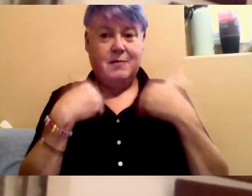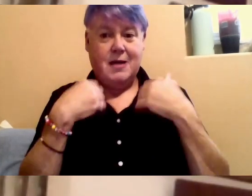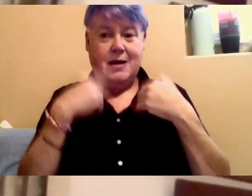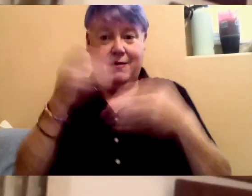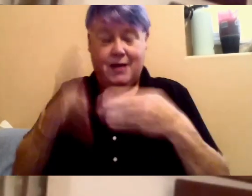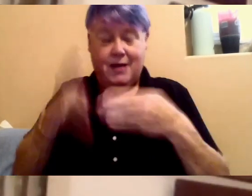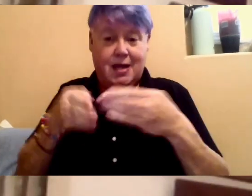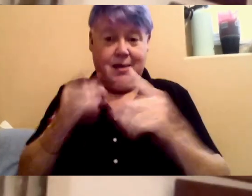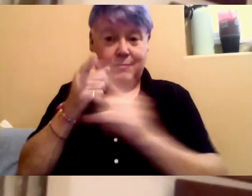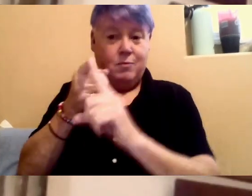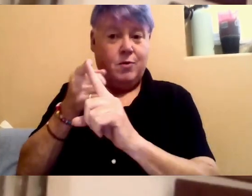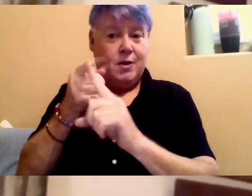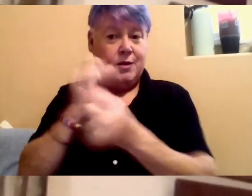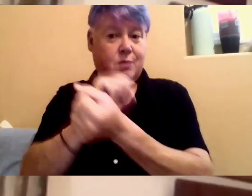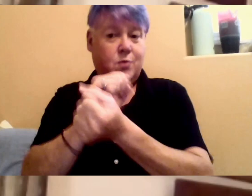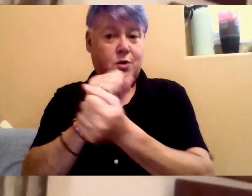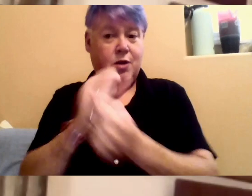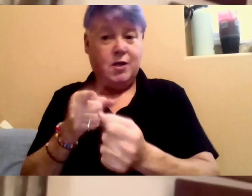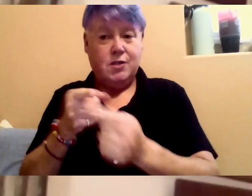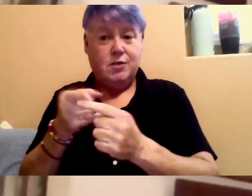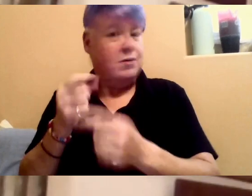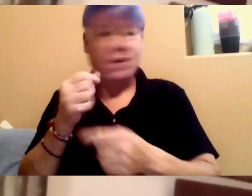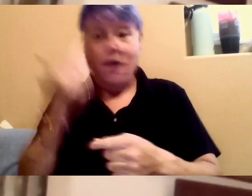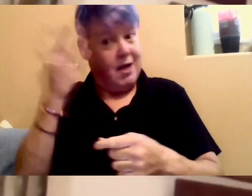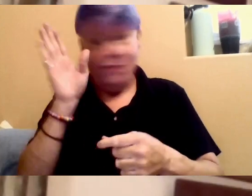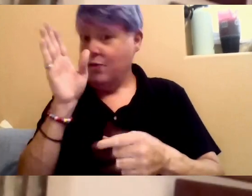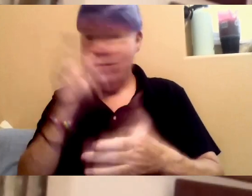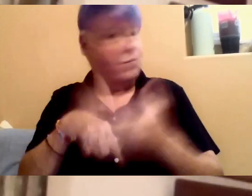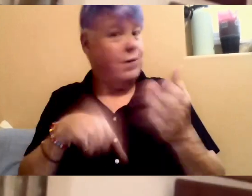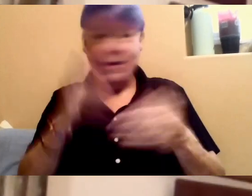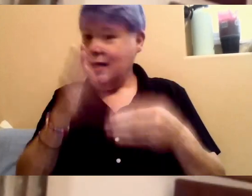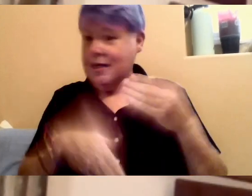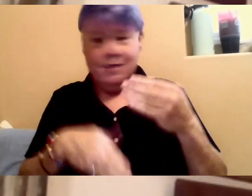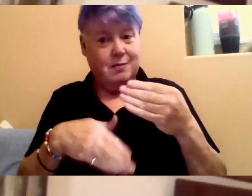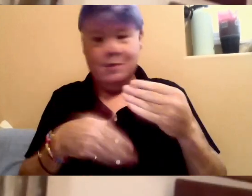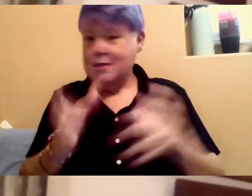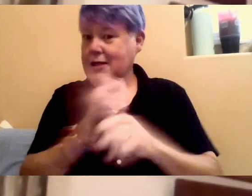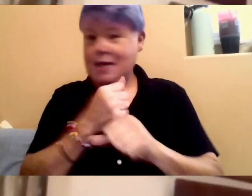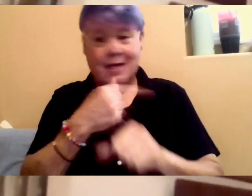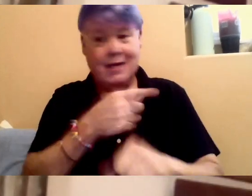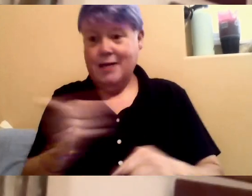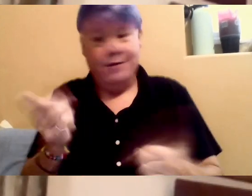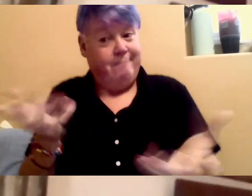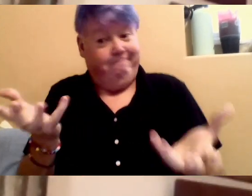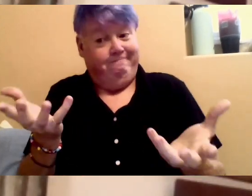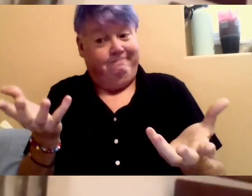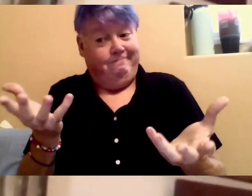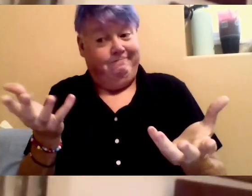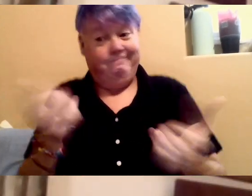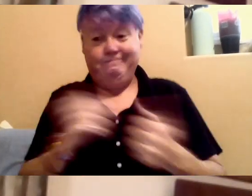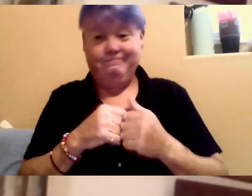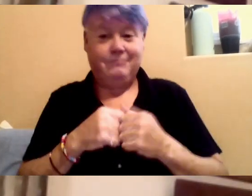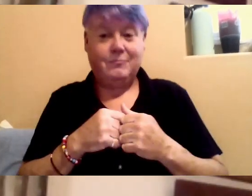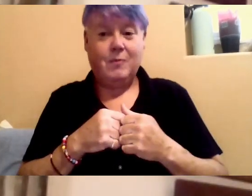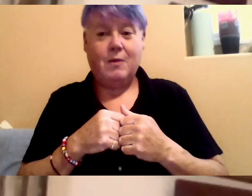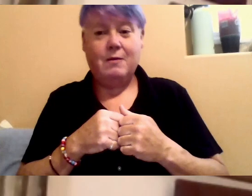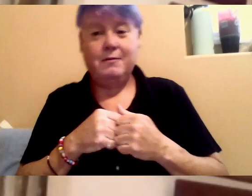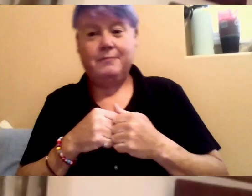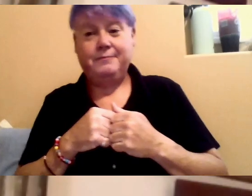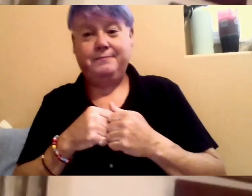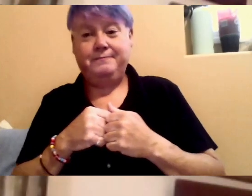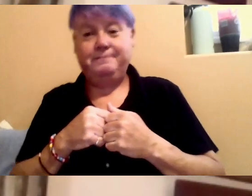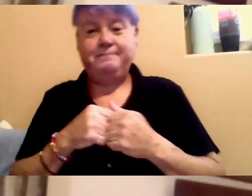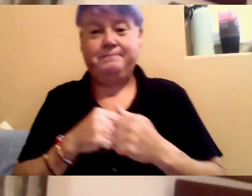that they're working towards. And I don't know what the end's going to be until I get there, pretty much. And so